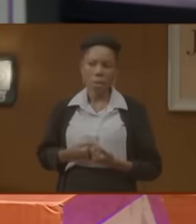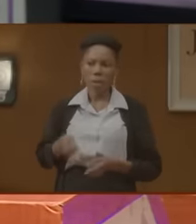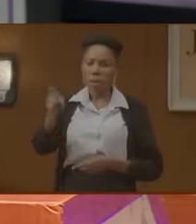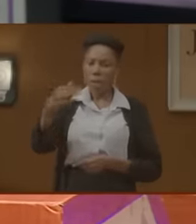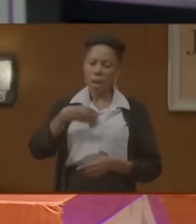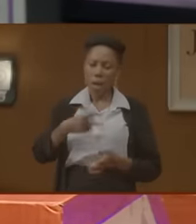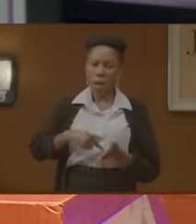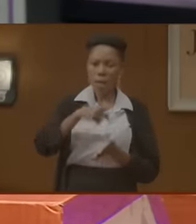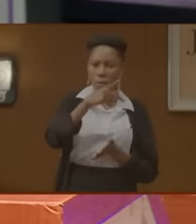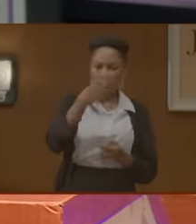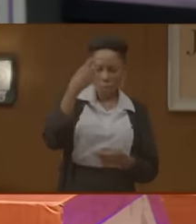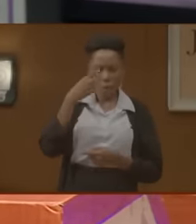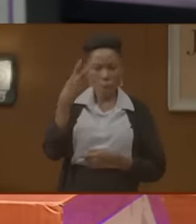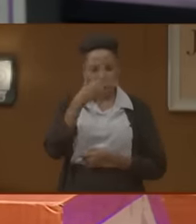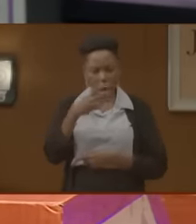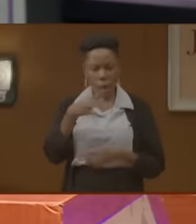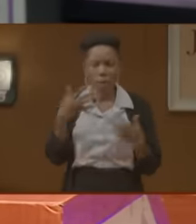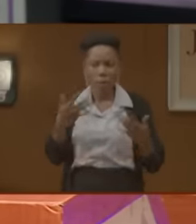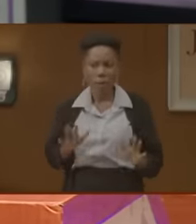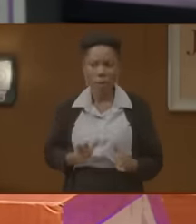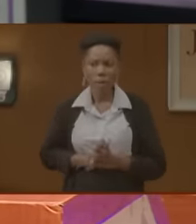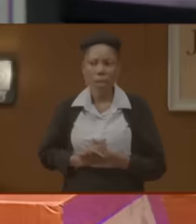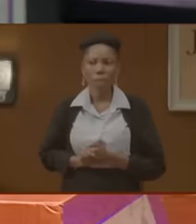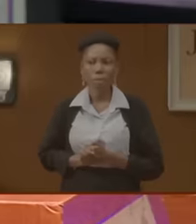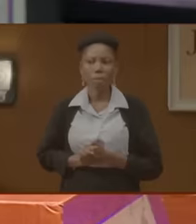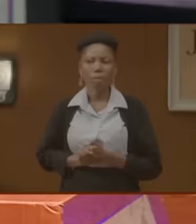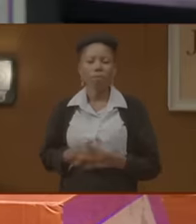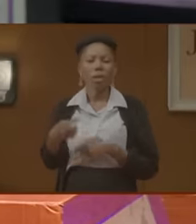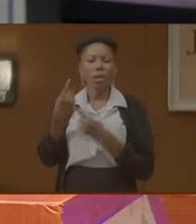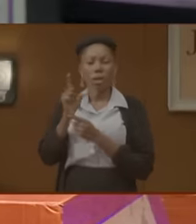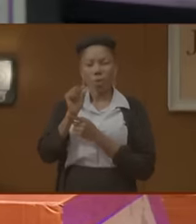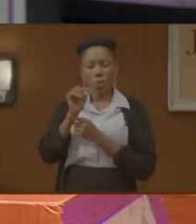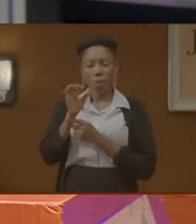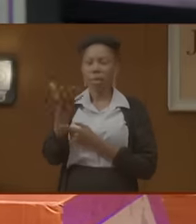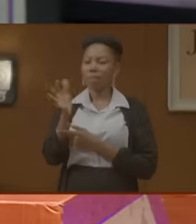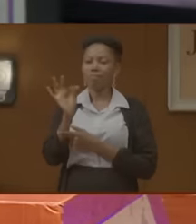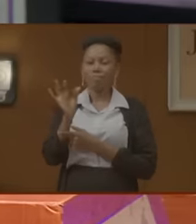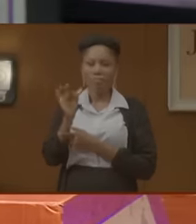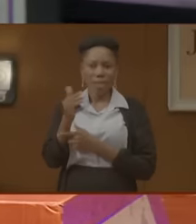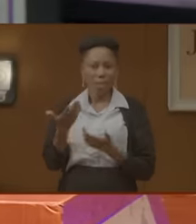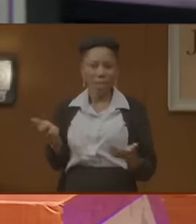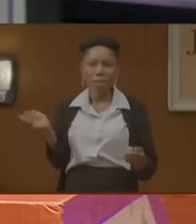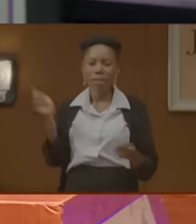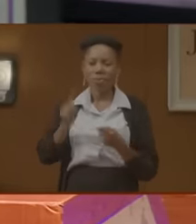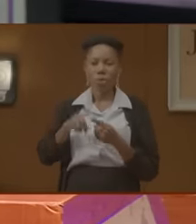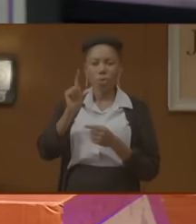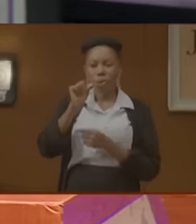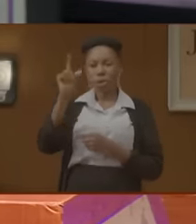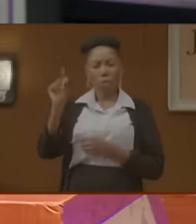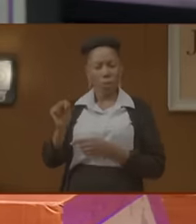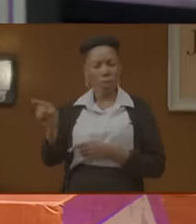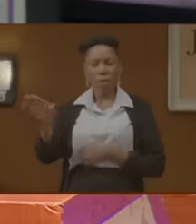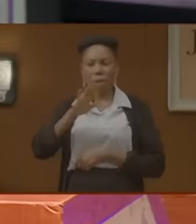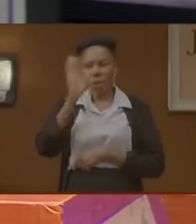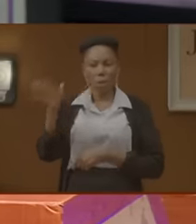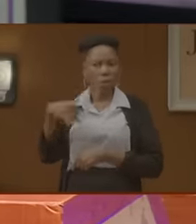because time is going. And so that was how we ended in 2019, 2020. He did not call, he did not